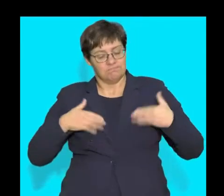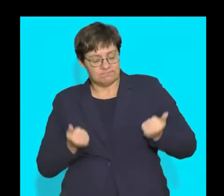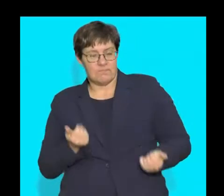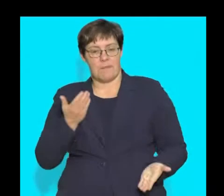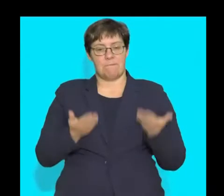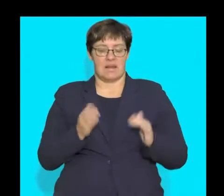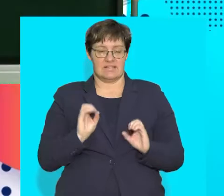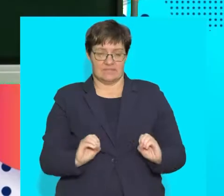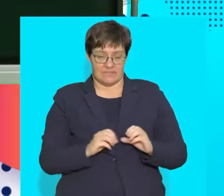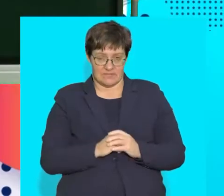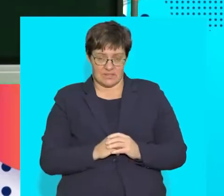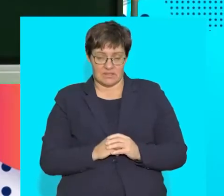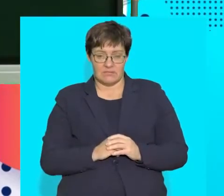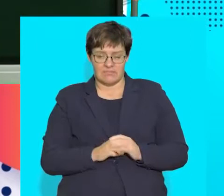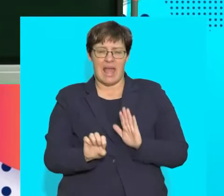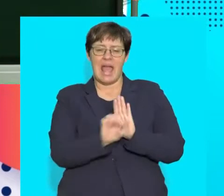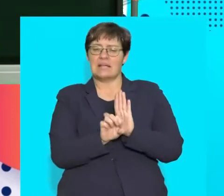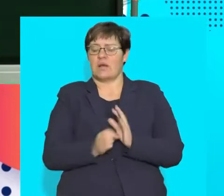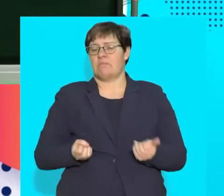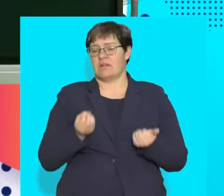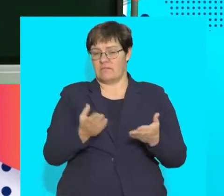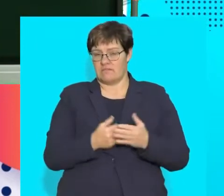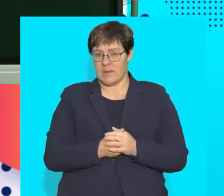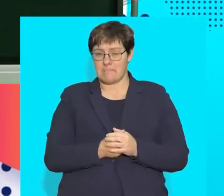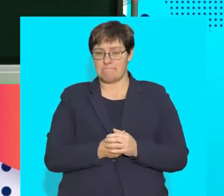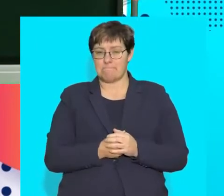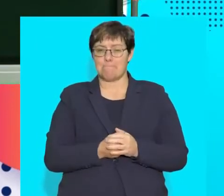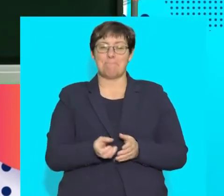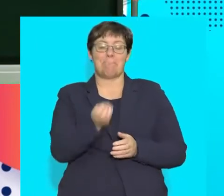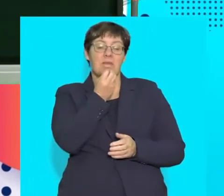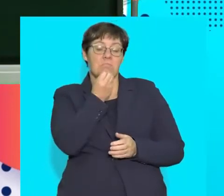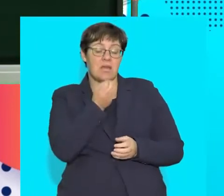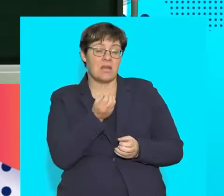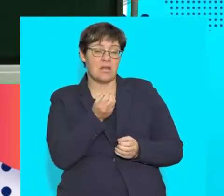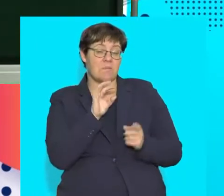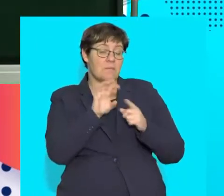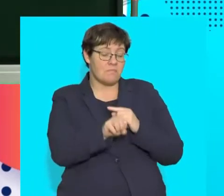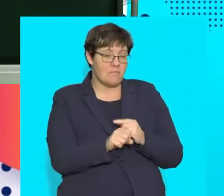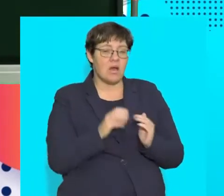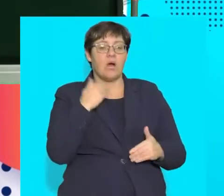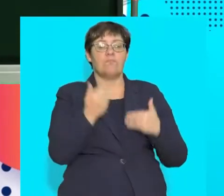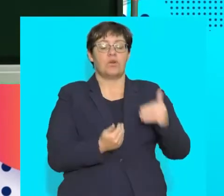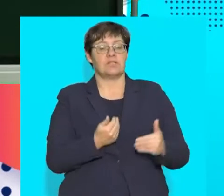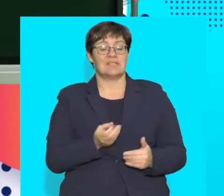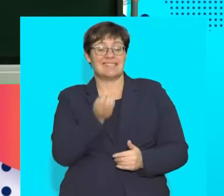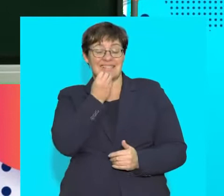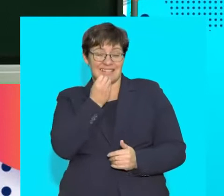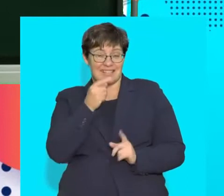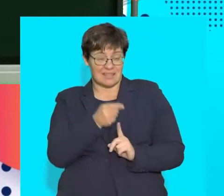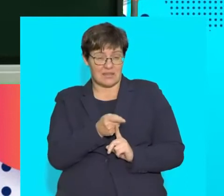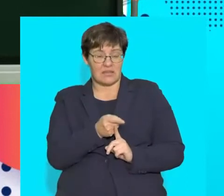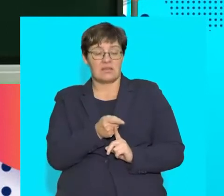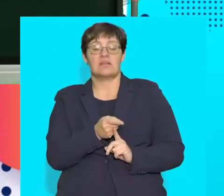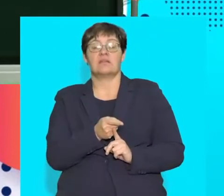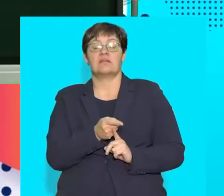balance. So let me give you an example of that. So when we consume a meal, we know that during the process of digestion that